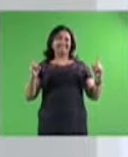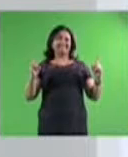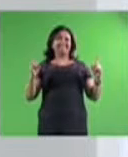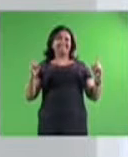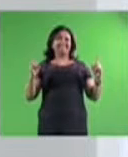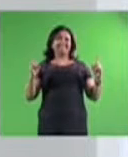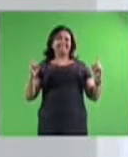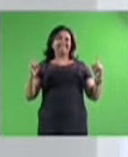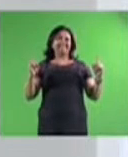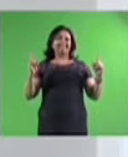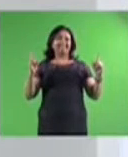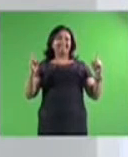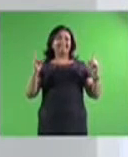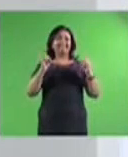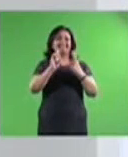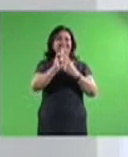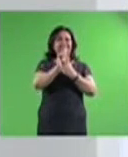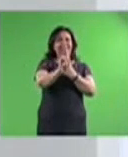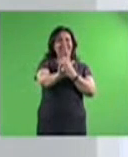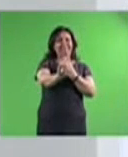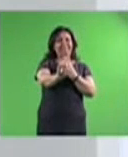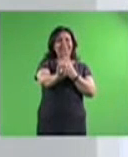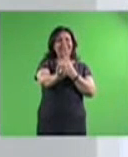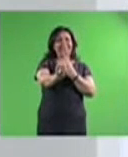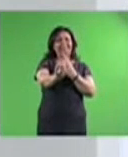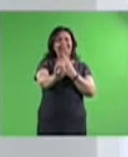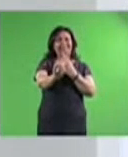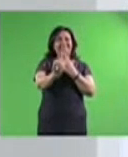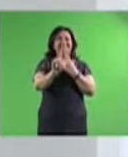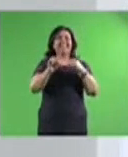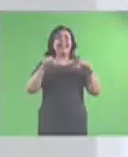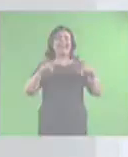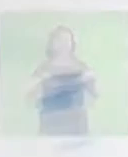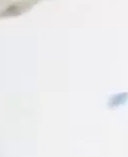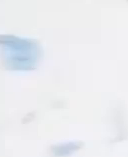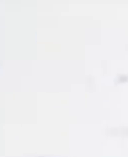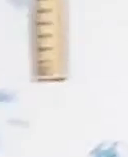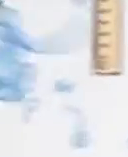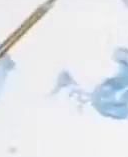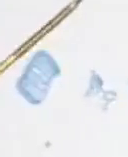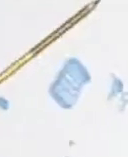other. Good job. Now we can begin.